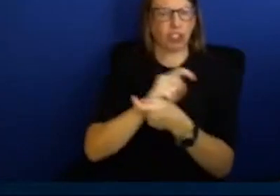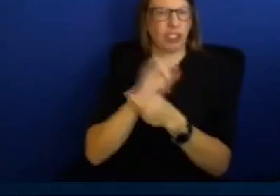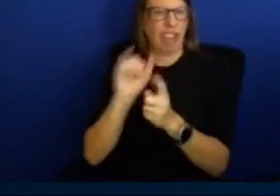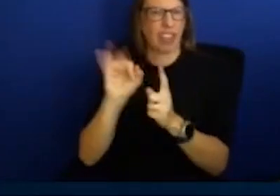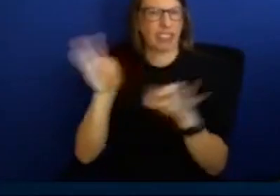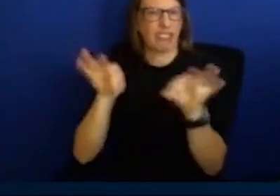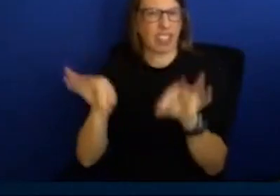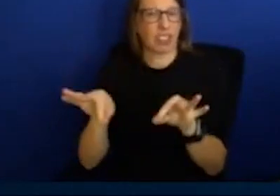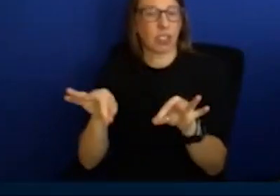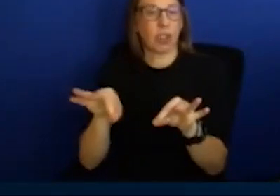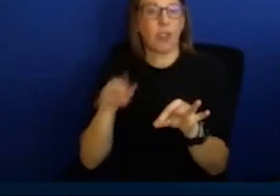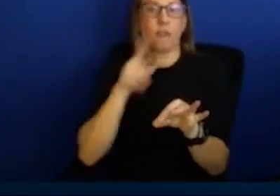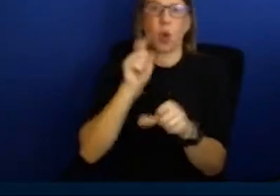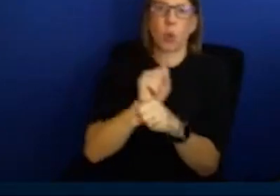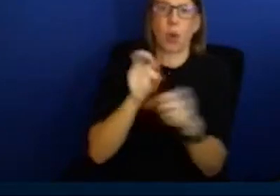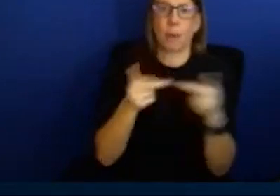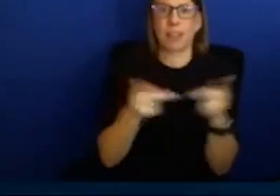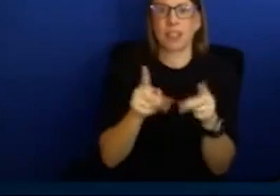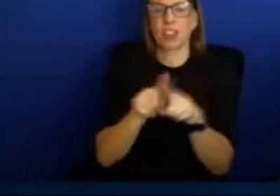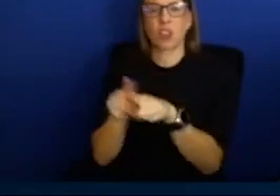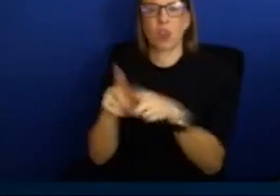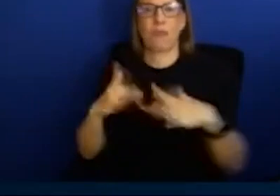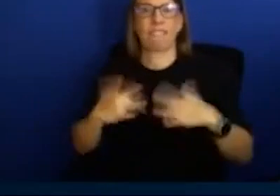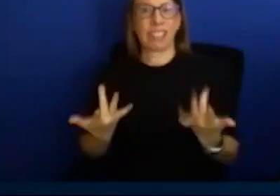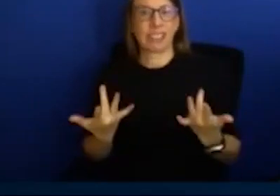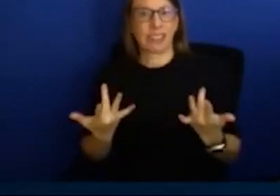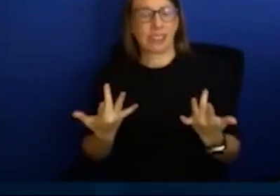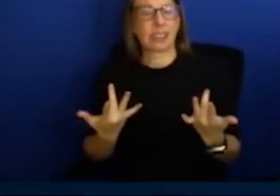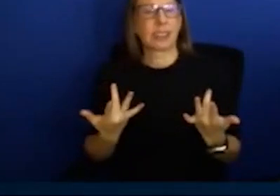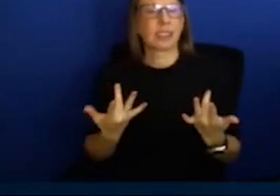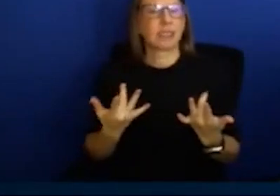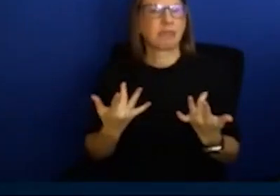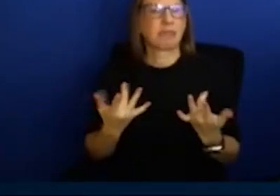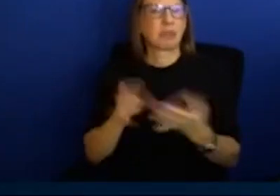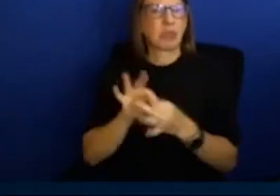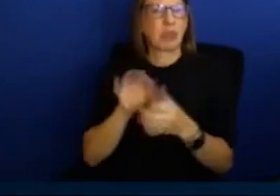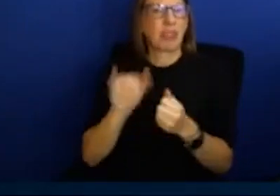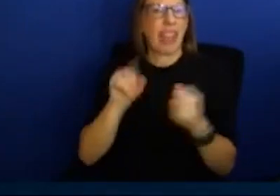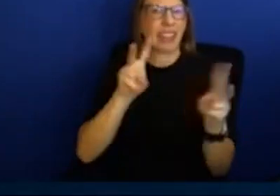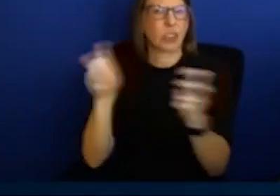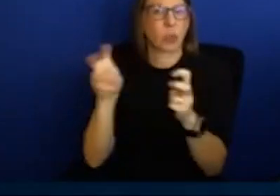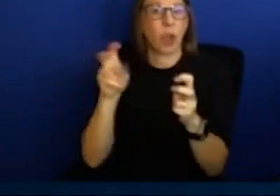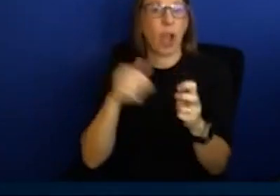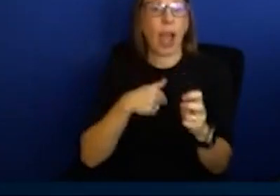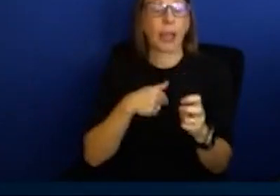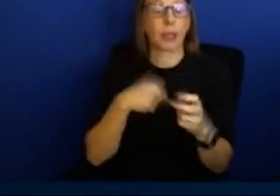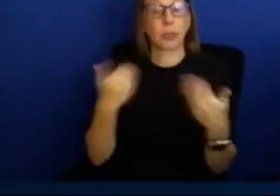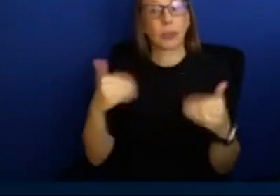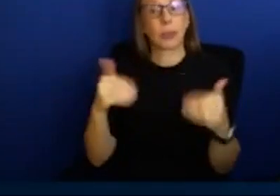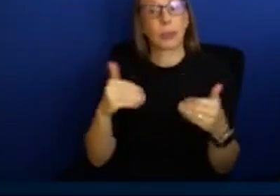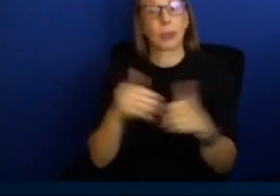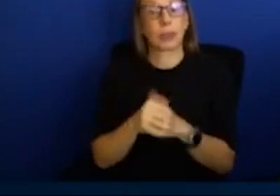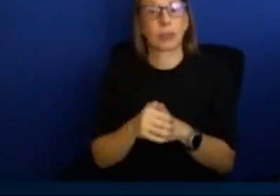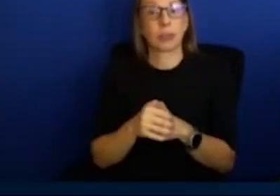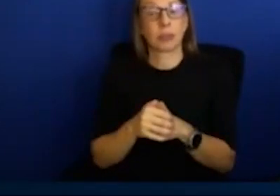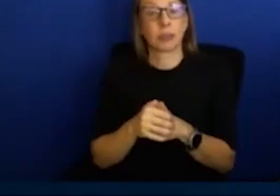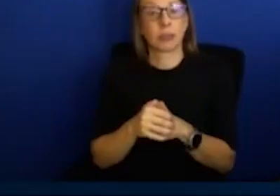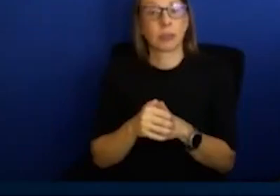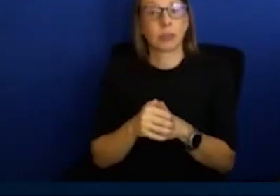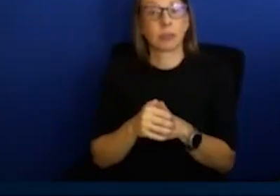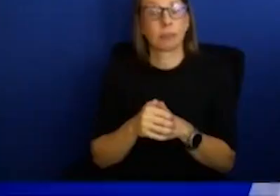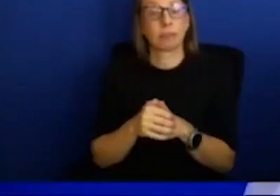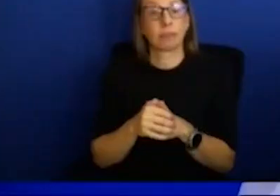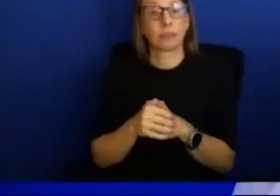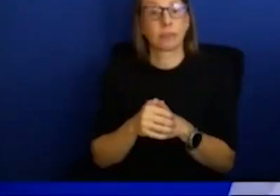or events, as far as that's concerned? I could see this having huge implications. Yeah. What are your thoughts? It's hard to